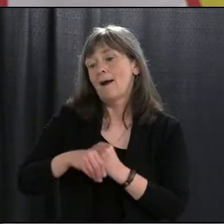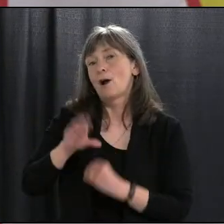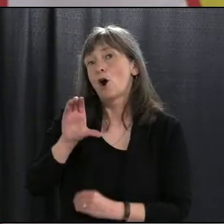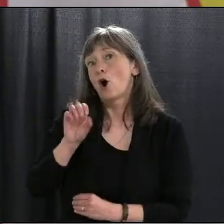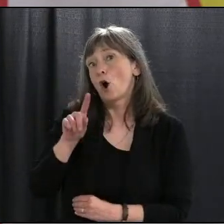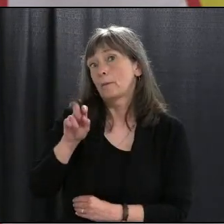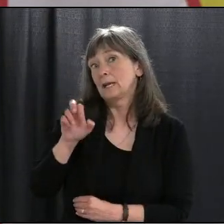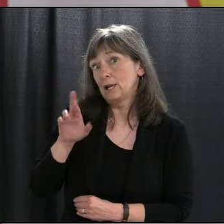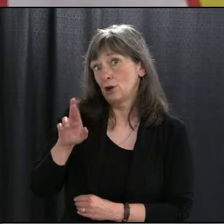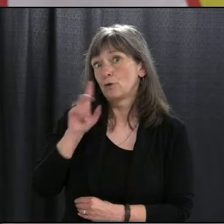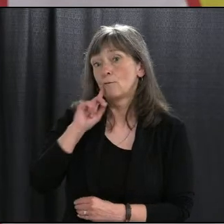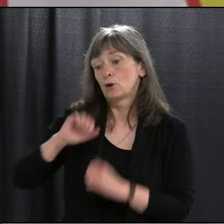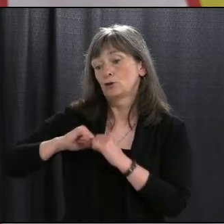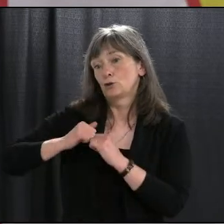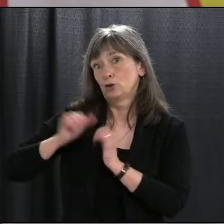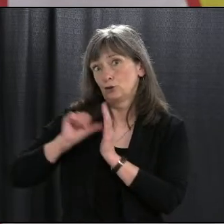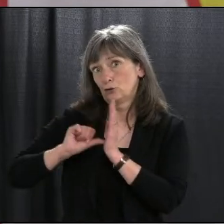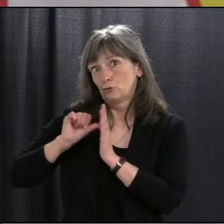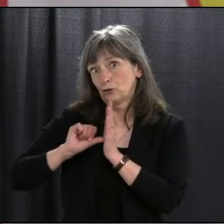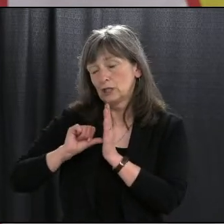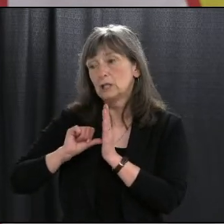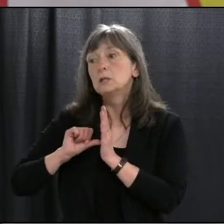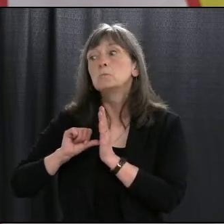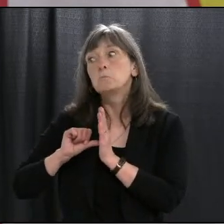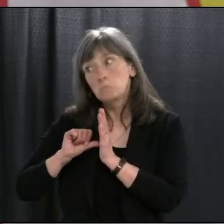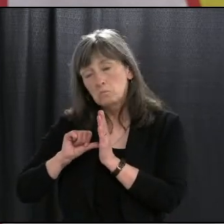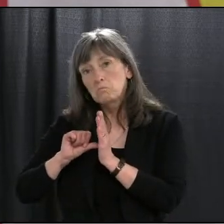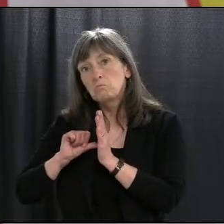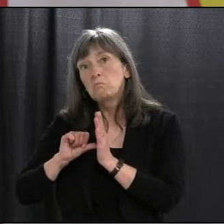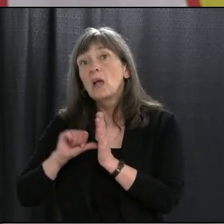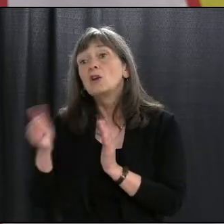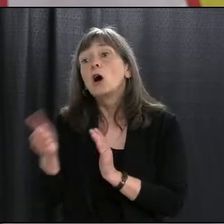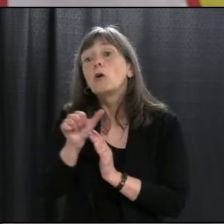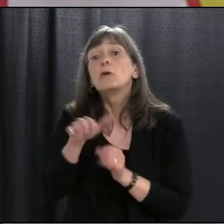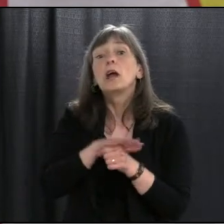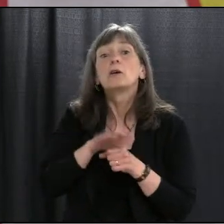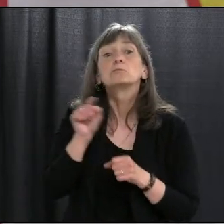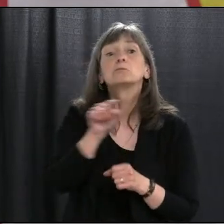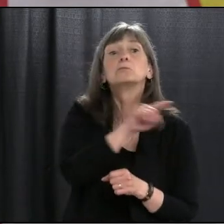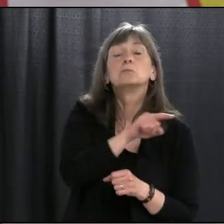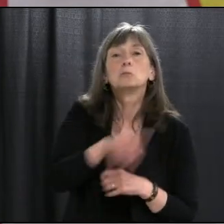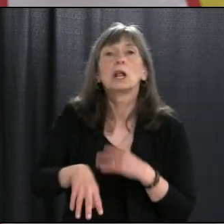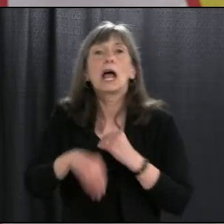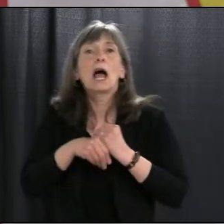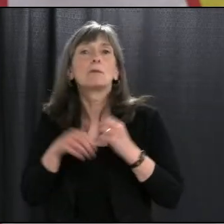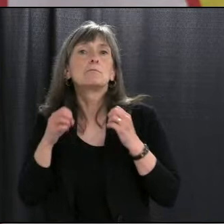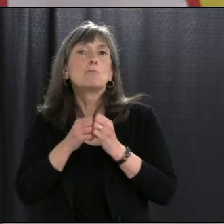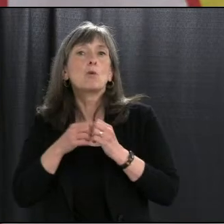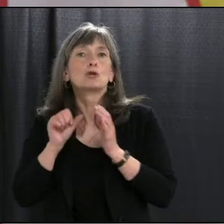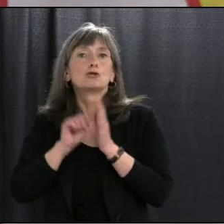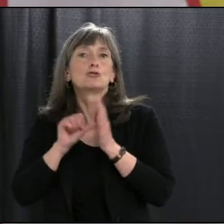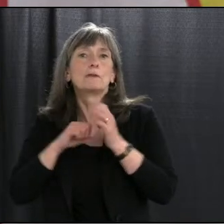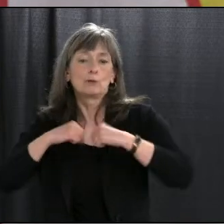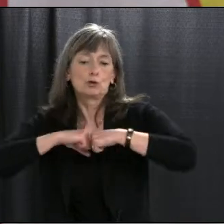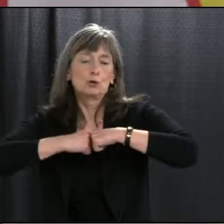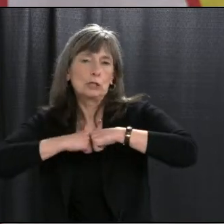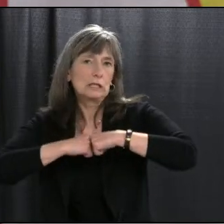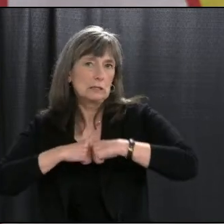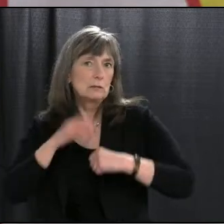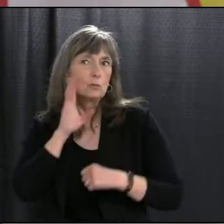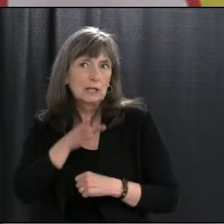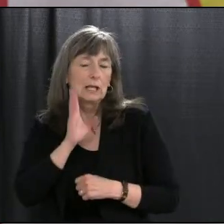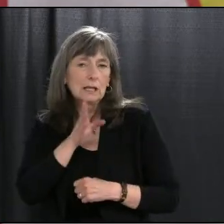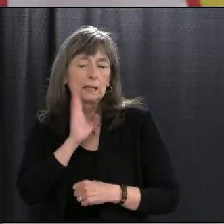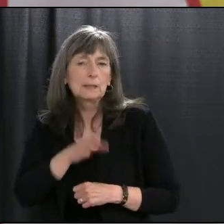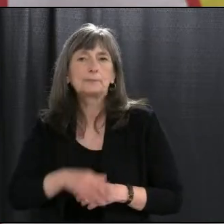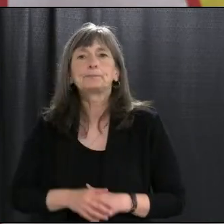and we're looking at enhancing ortho services in other regions of the province. What this means is